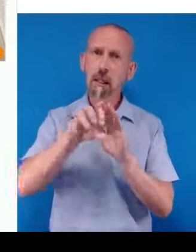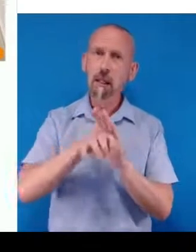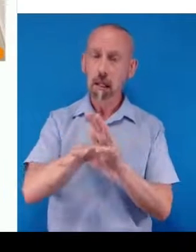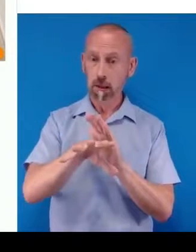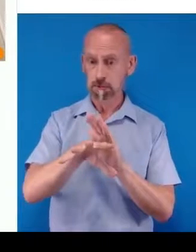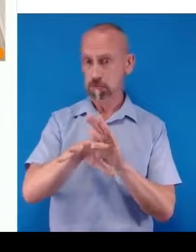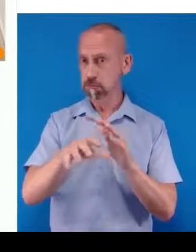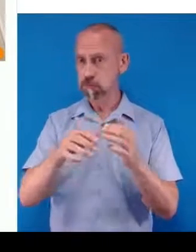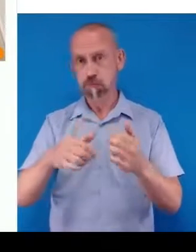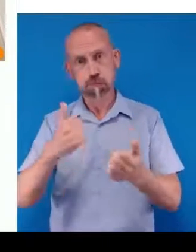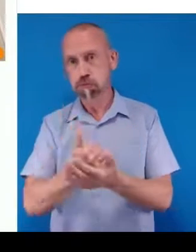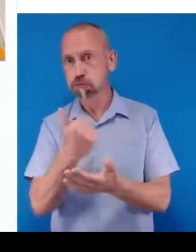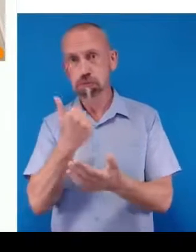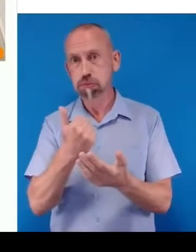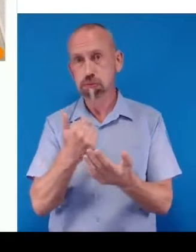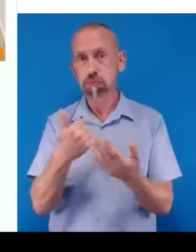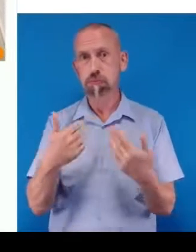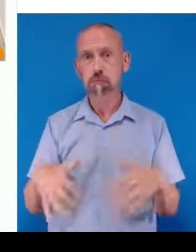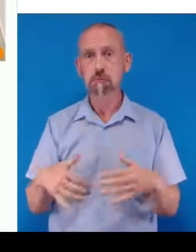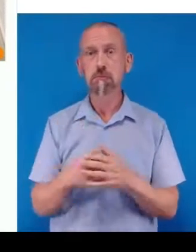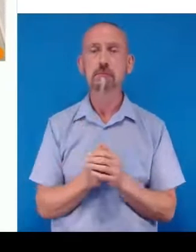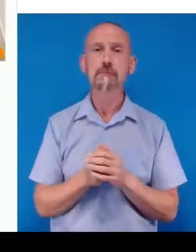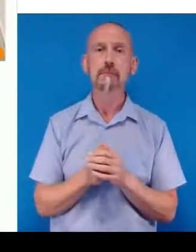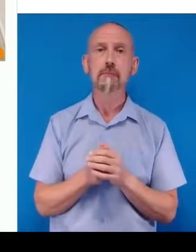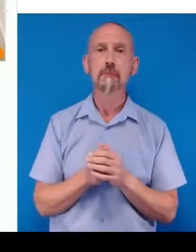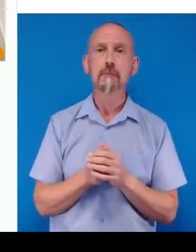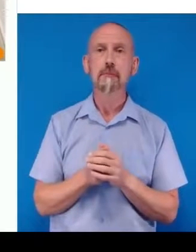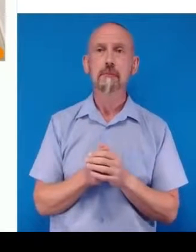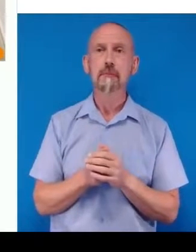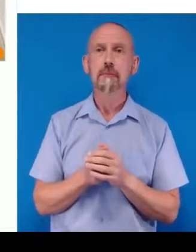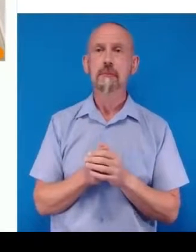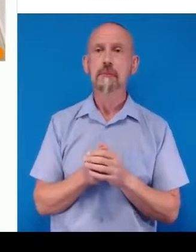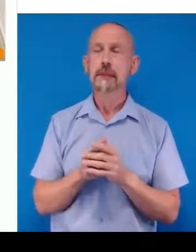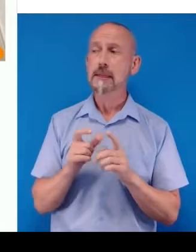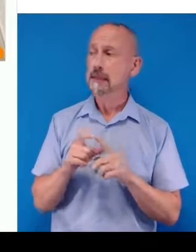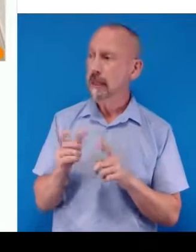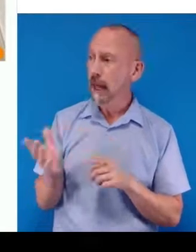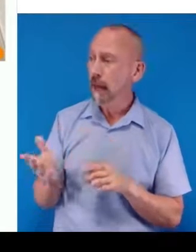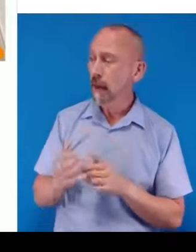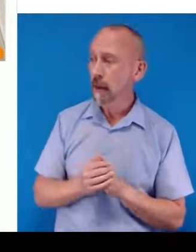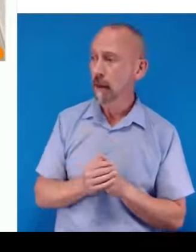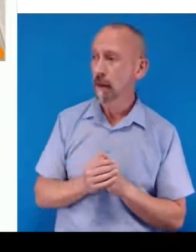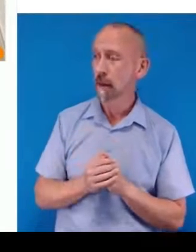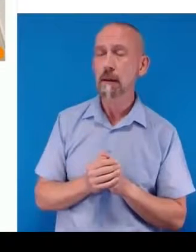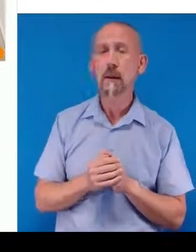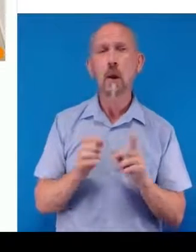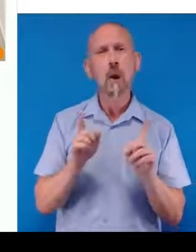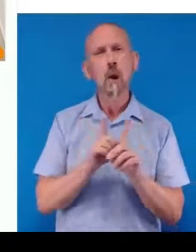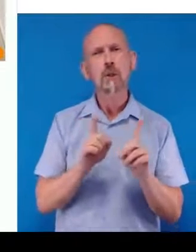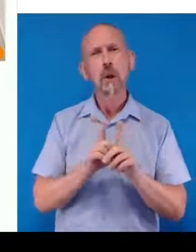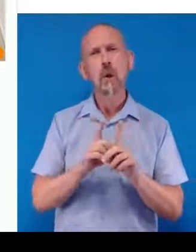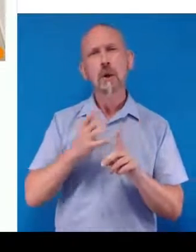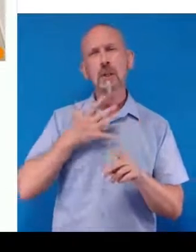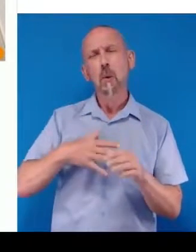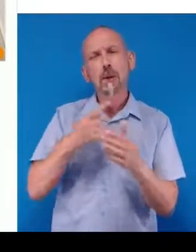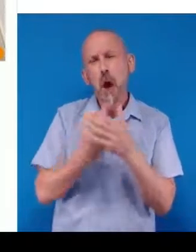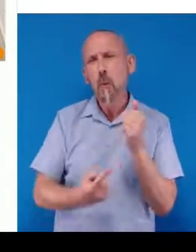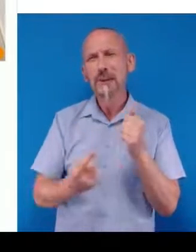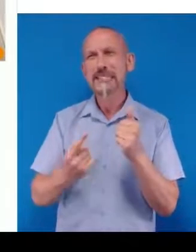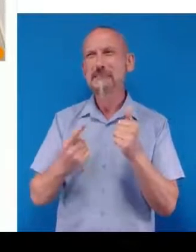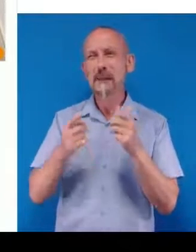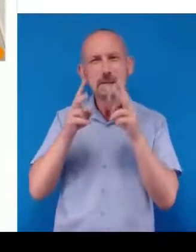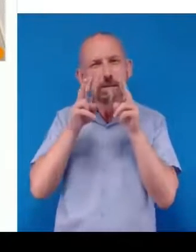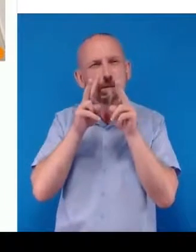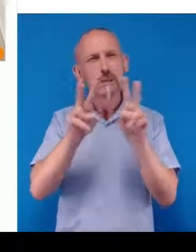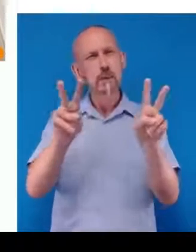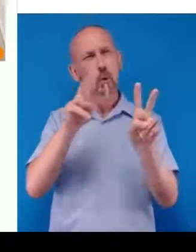was not just make it visually good for the audience, but also make it easier for the providers.